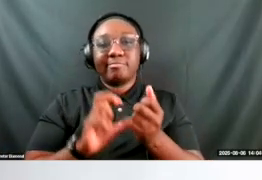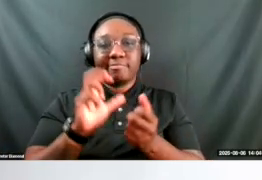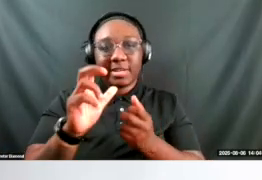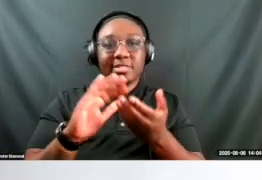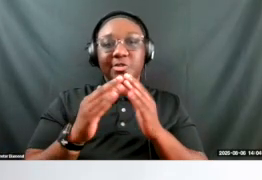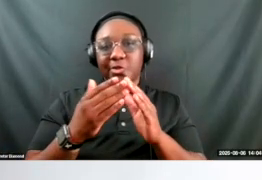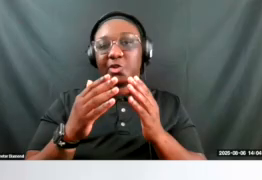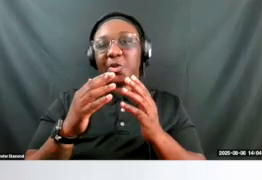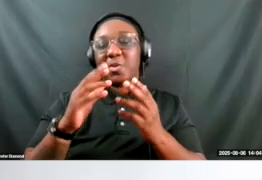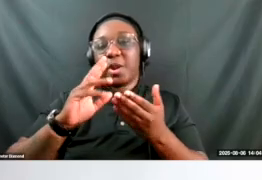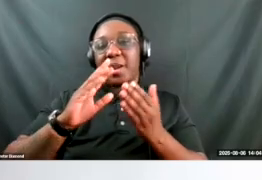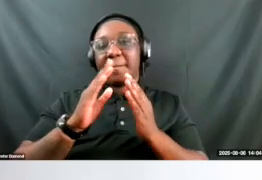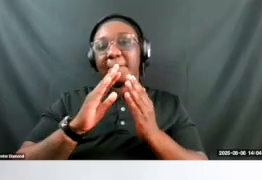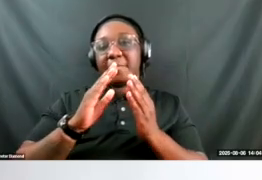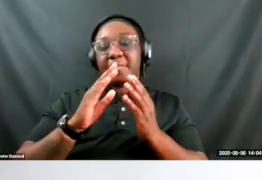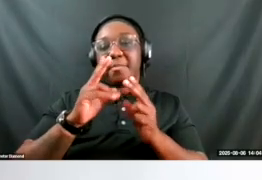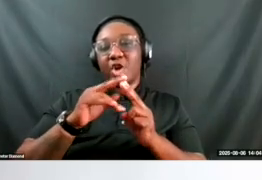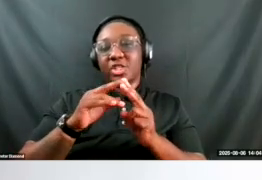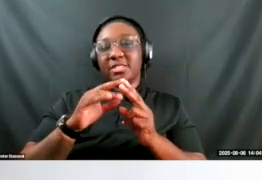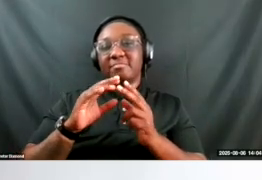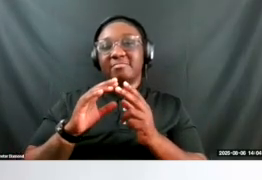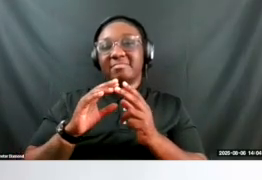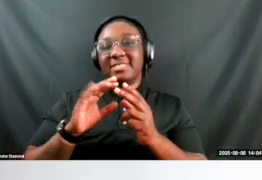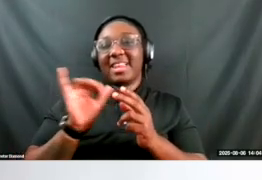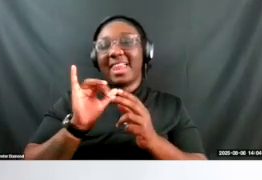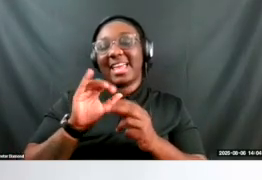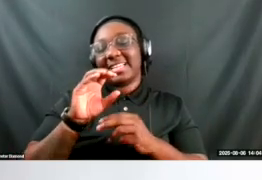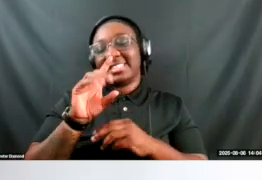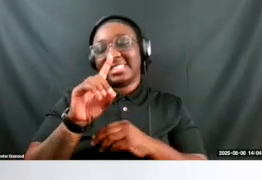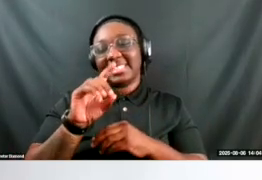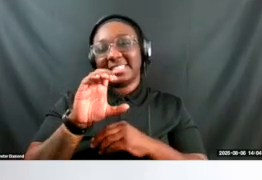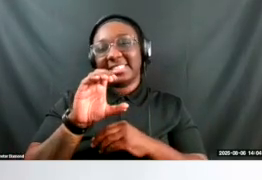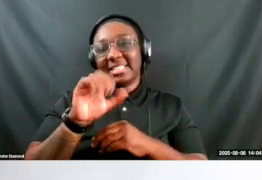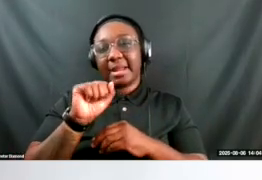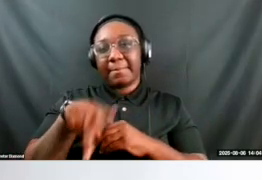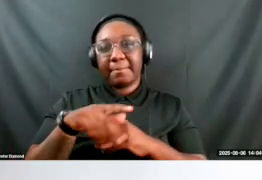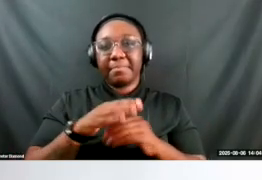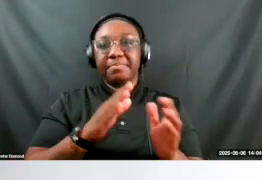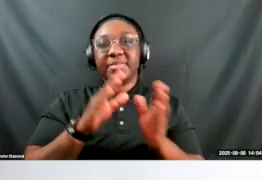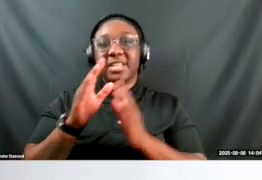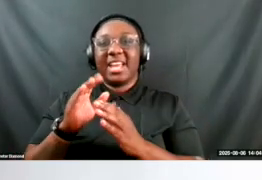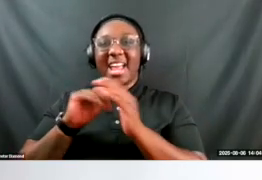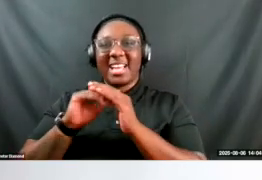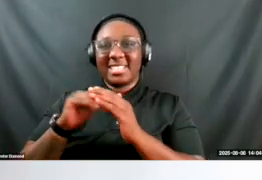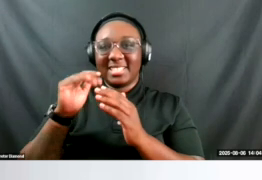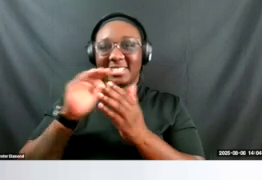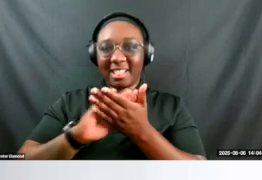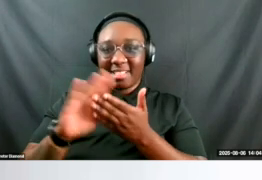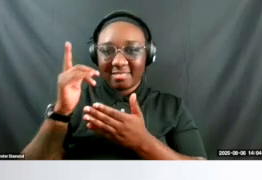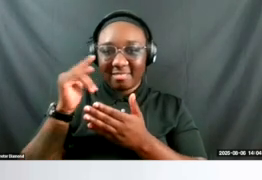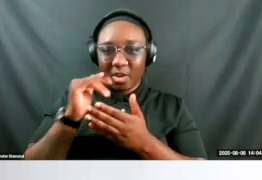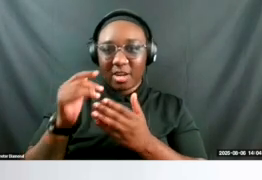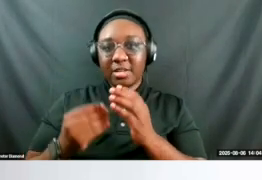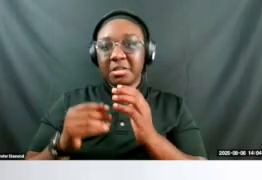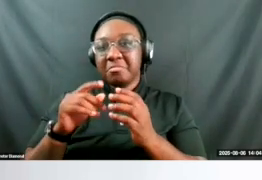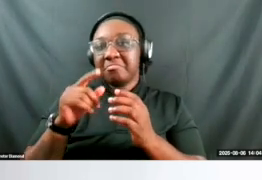time, build outreach partner capacity to engage with clean transportation equity incentive programs,